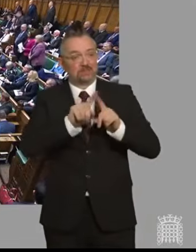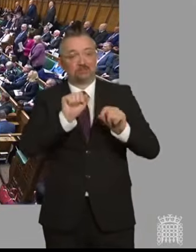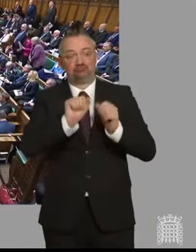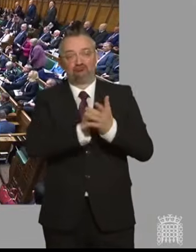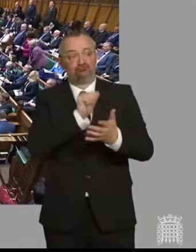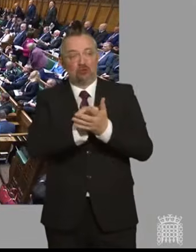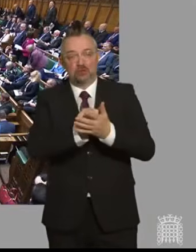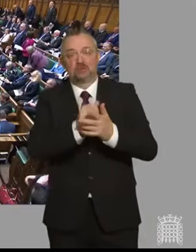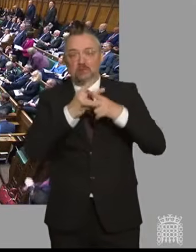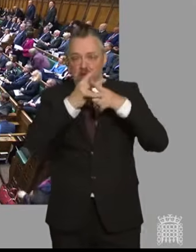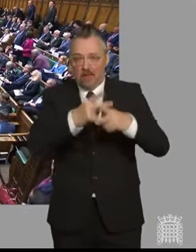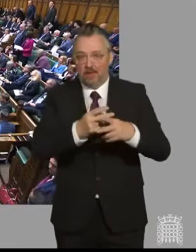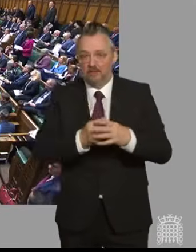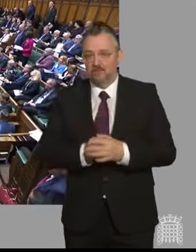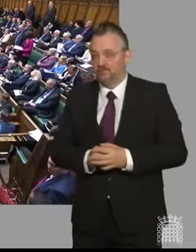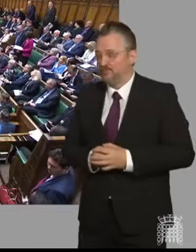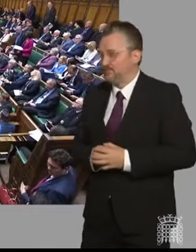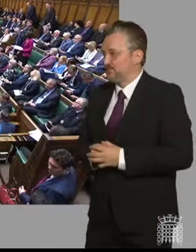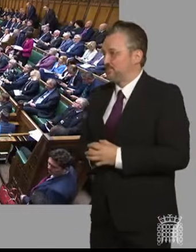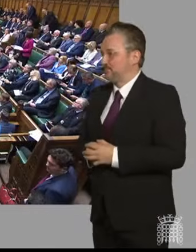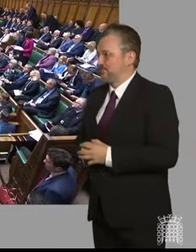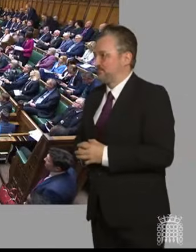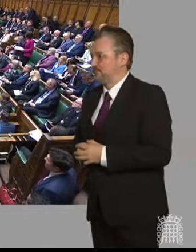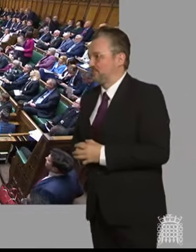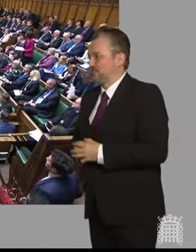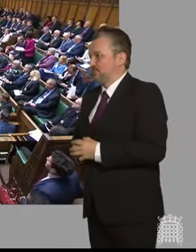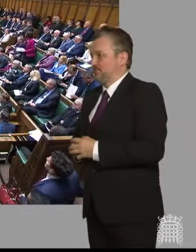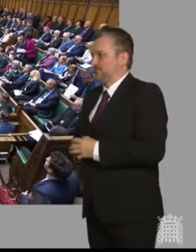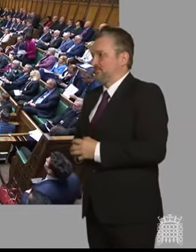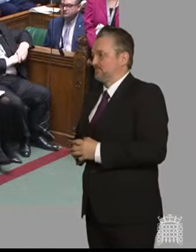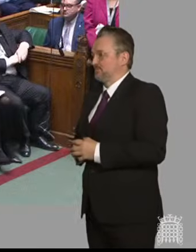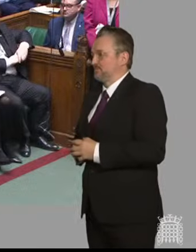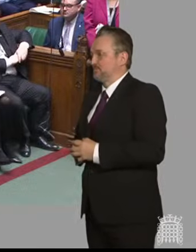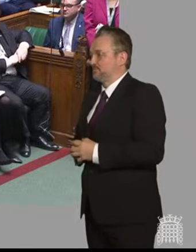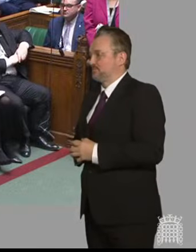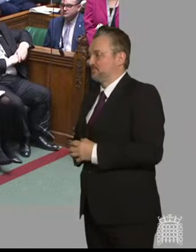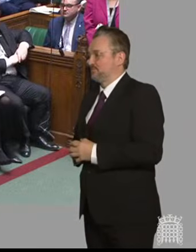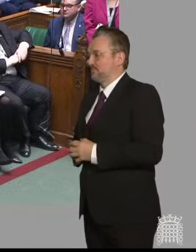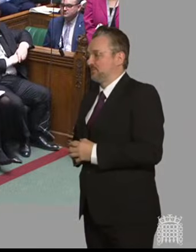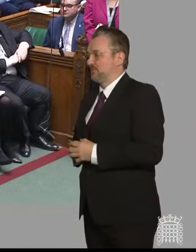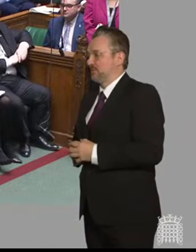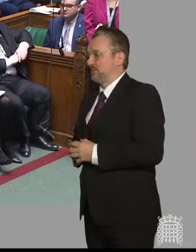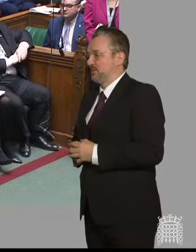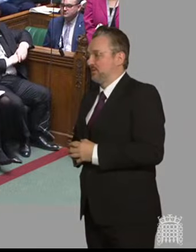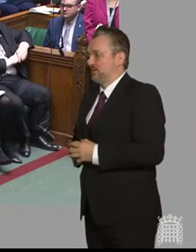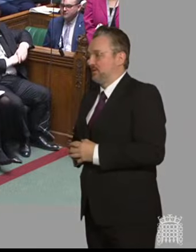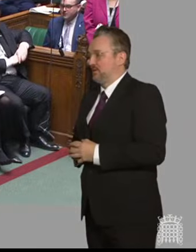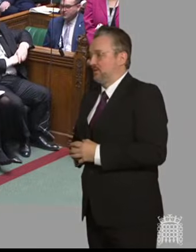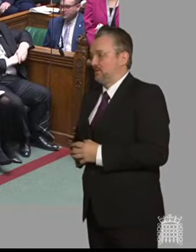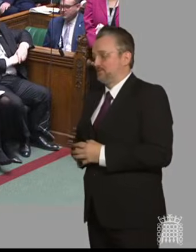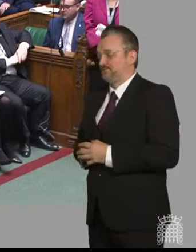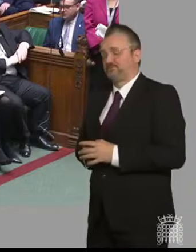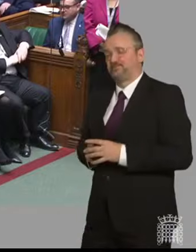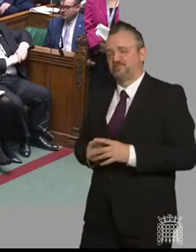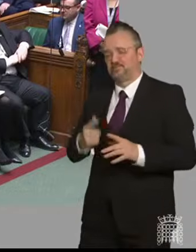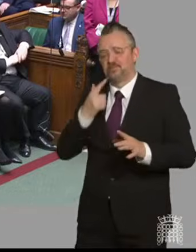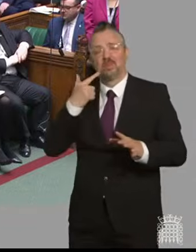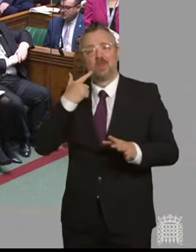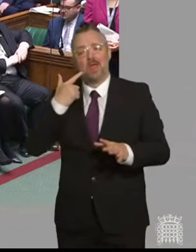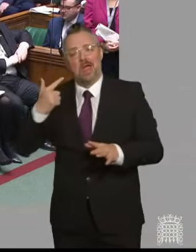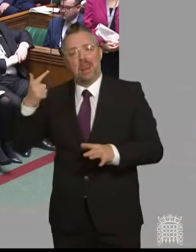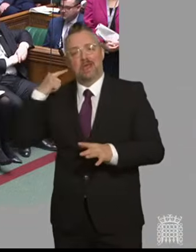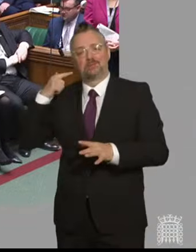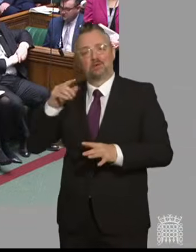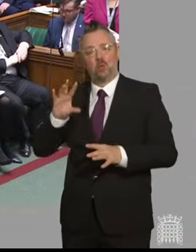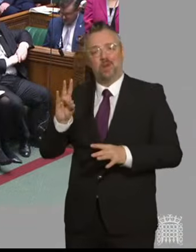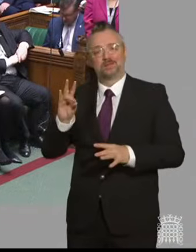Mr. Speaker, one of the few good things to come out of Wednesday's Stramash last week was that the House united around a call for an immediate